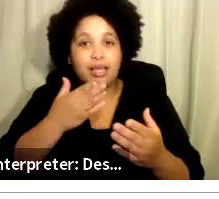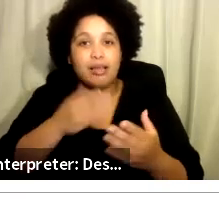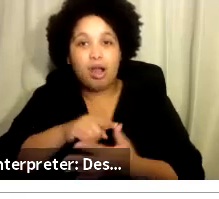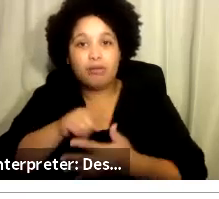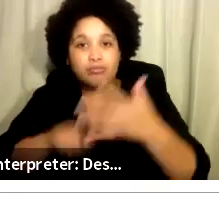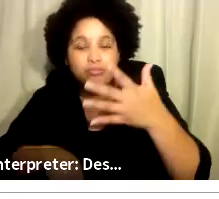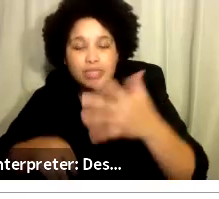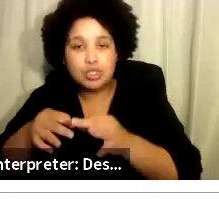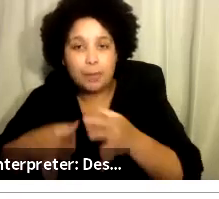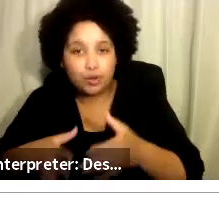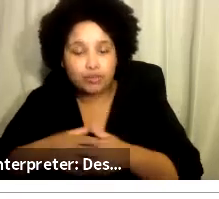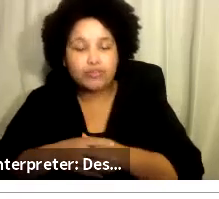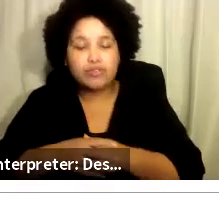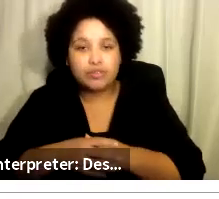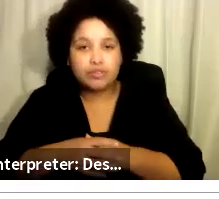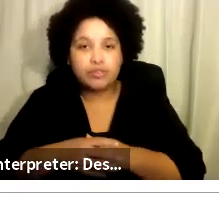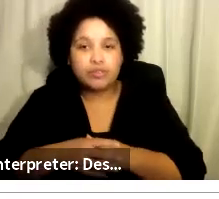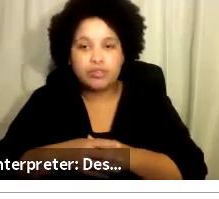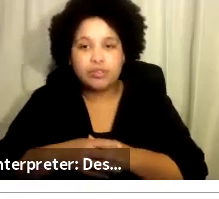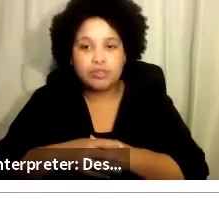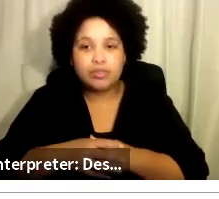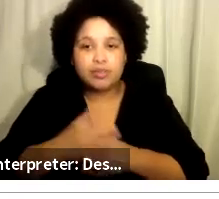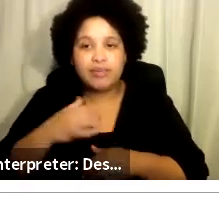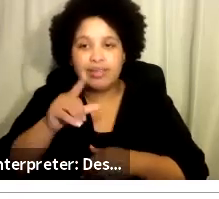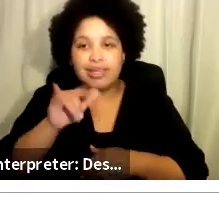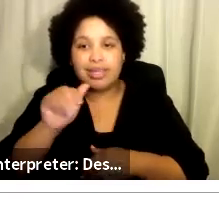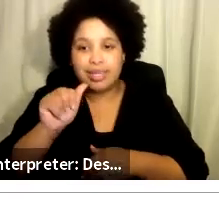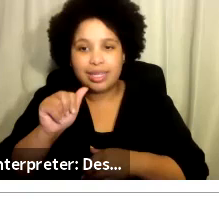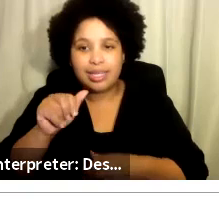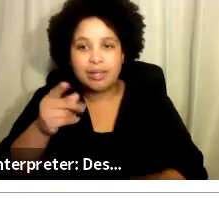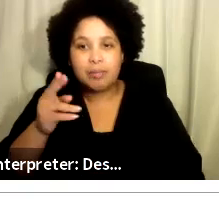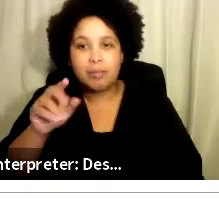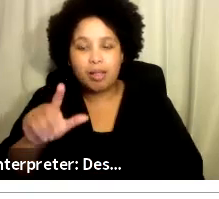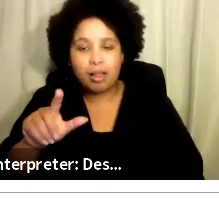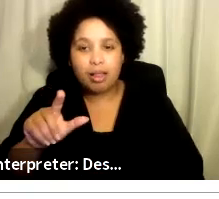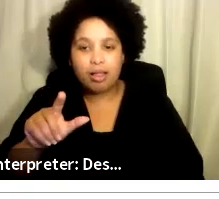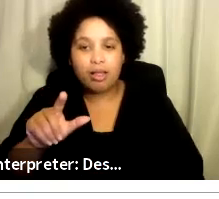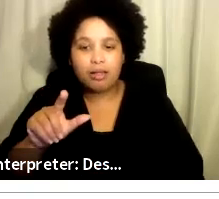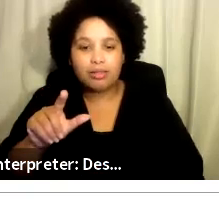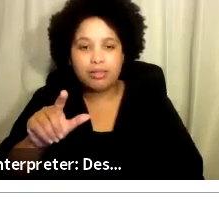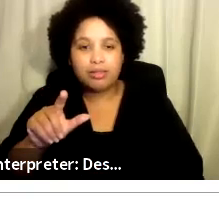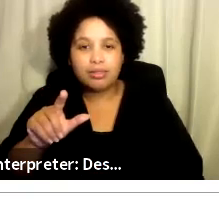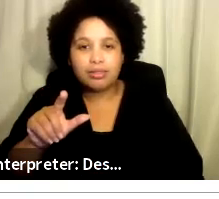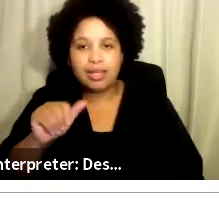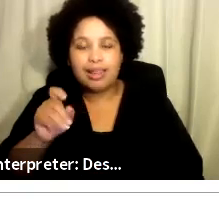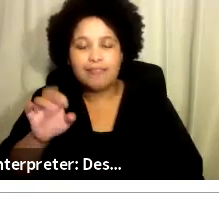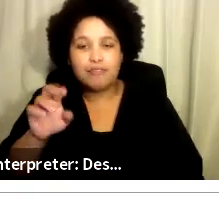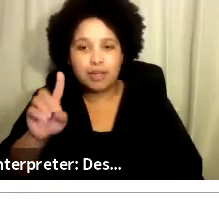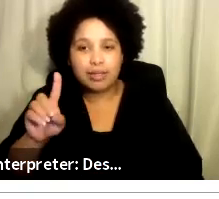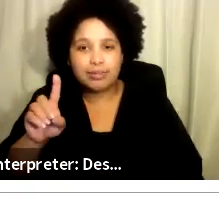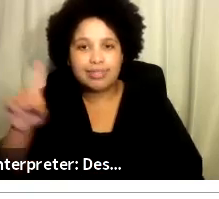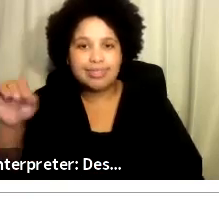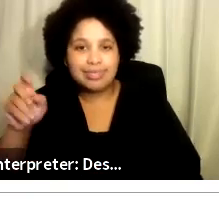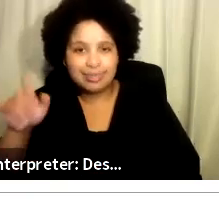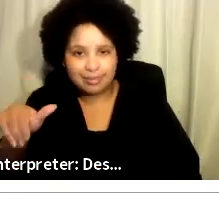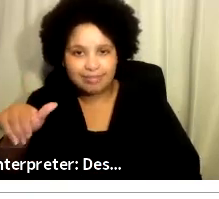as well. Our, Ms. Leah, Mr. Barajas, Ms. Alfred, and Ms. Destiny as